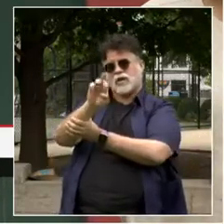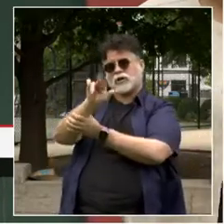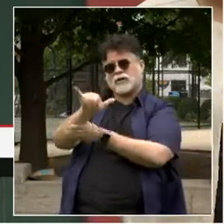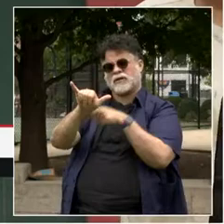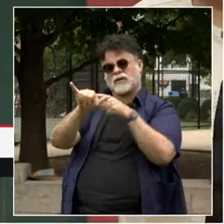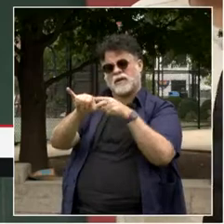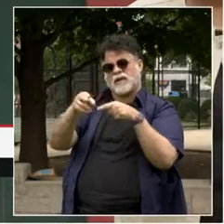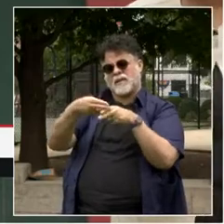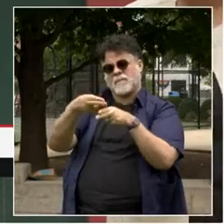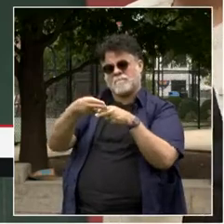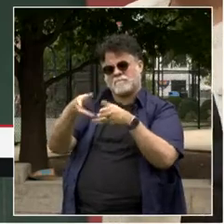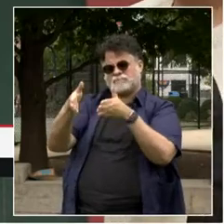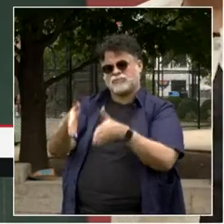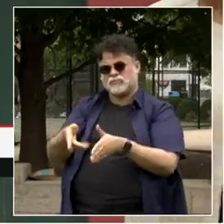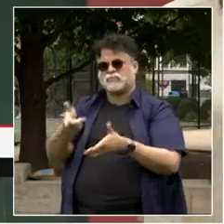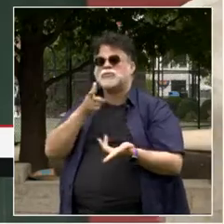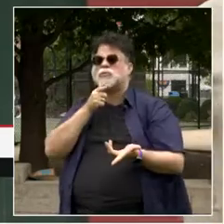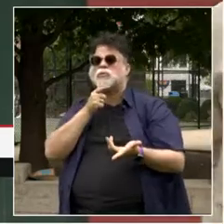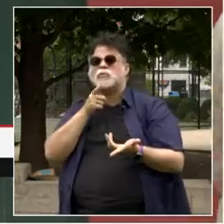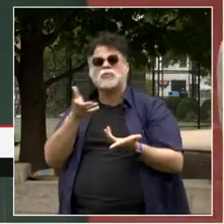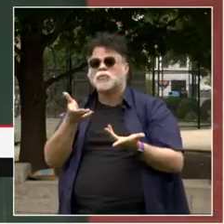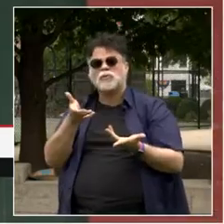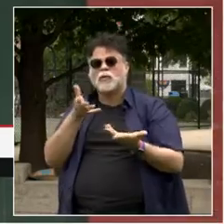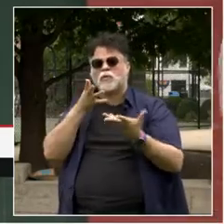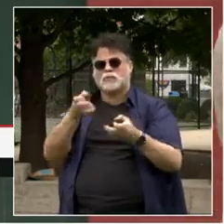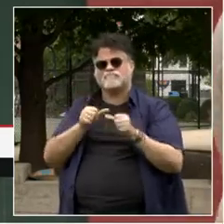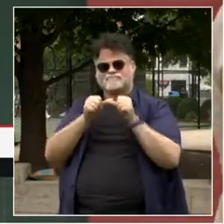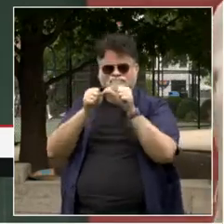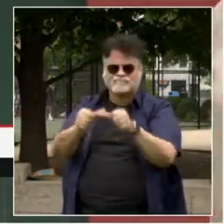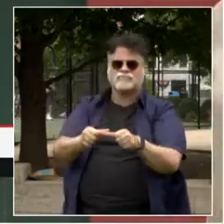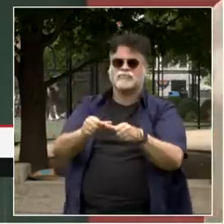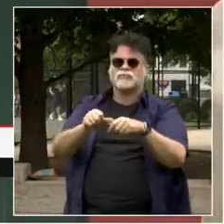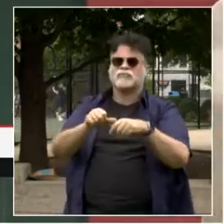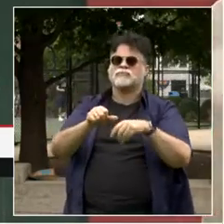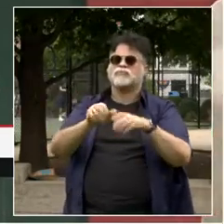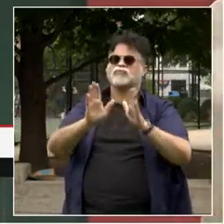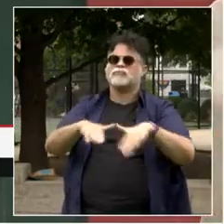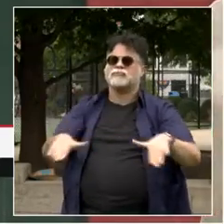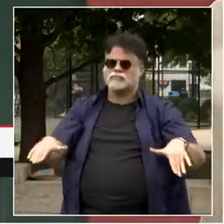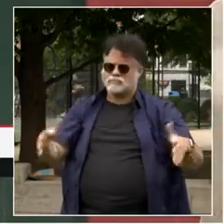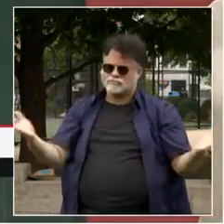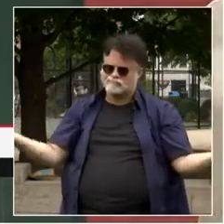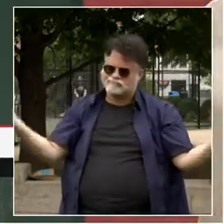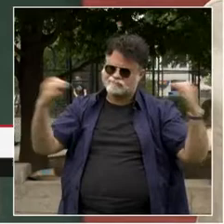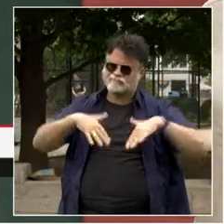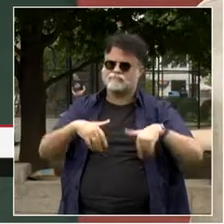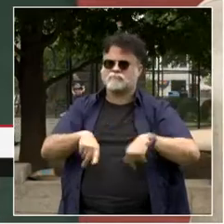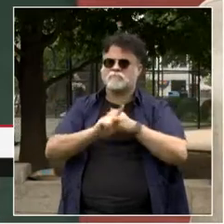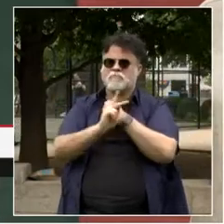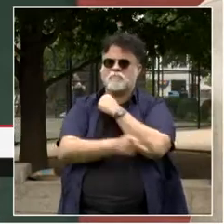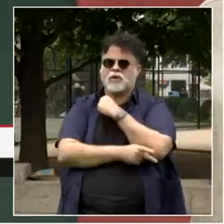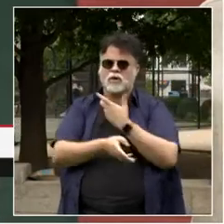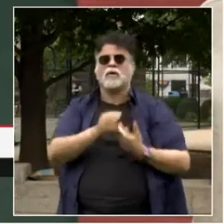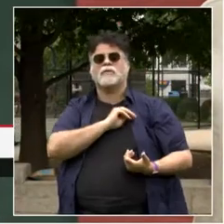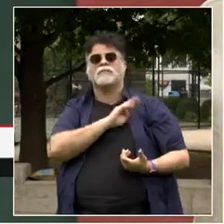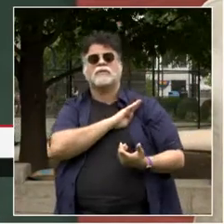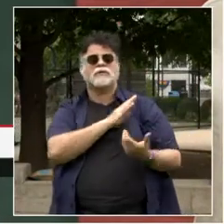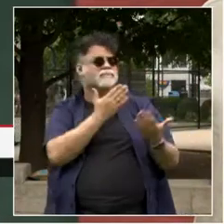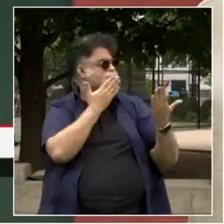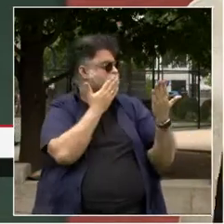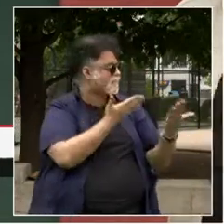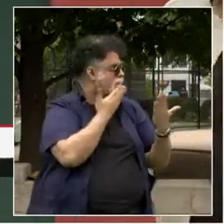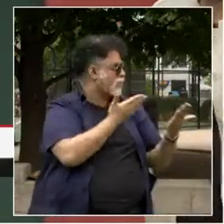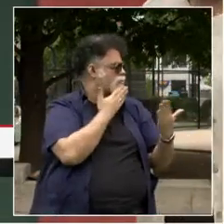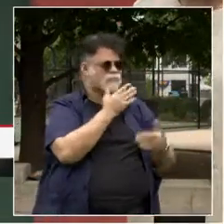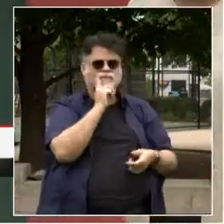space for the perpetual use of children of Washington. Mayor Bowser, I want to thank you for your continued commitment and support to